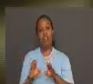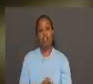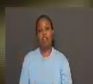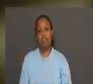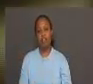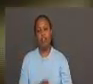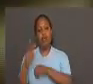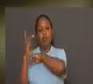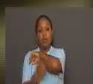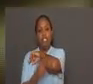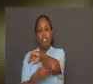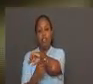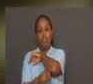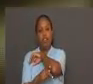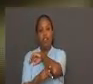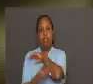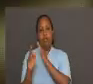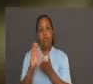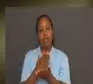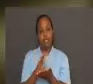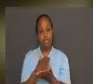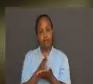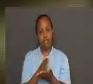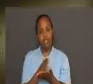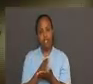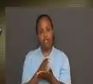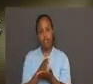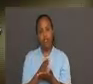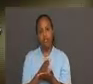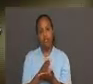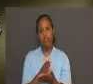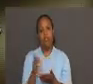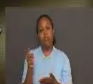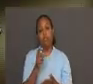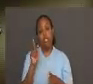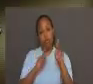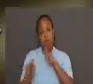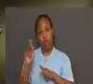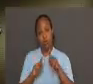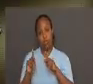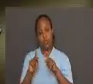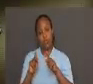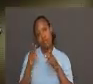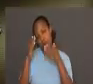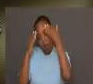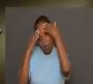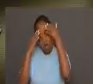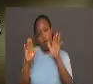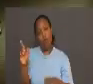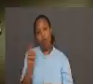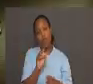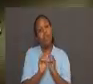Political participation also tends to be low when people do not know how to